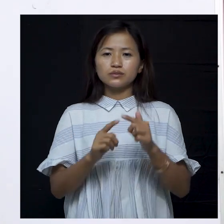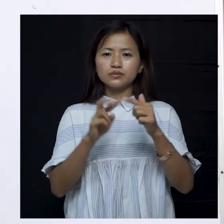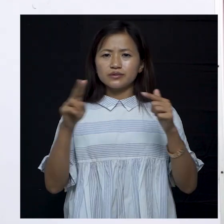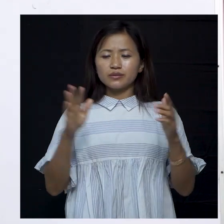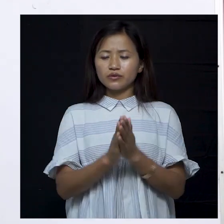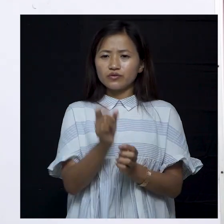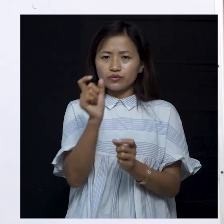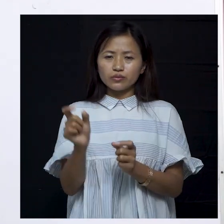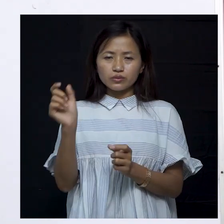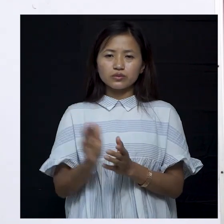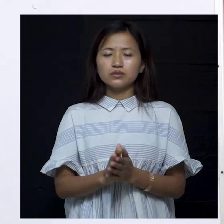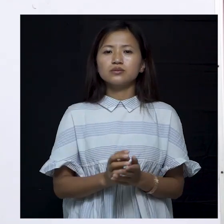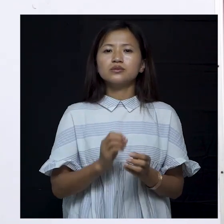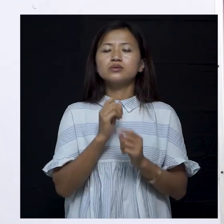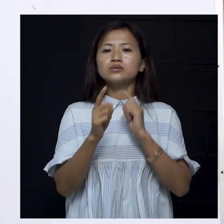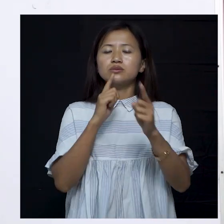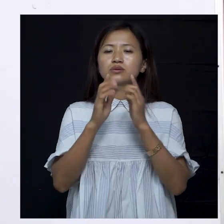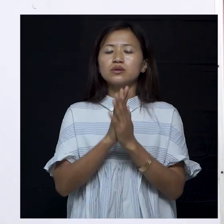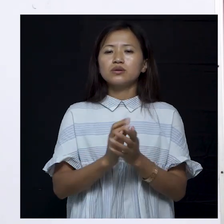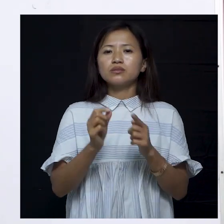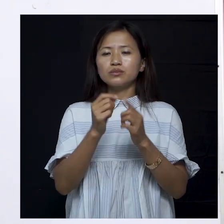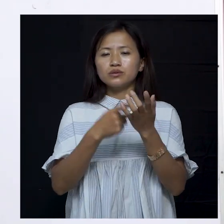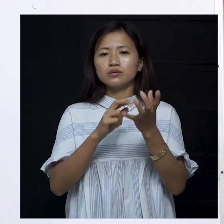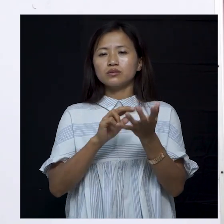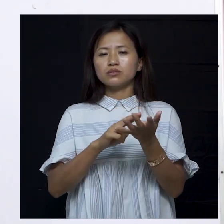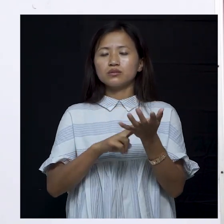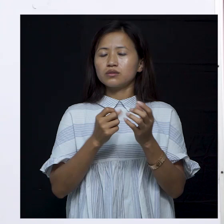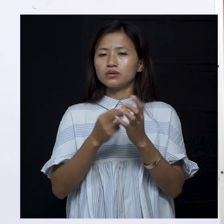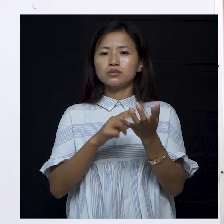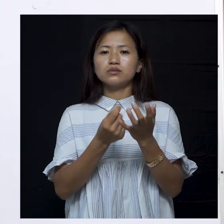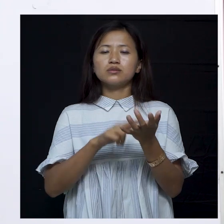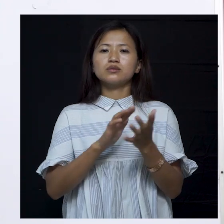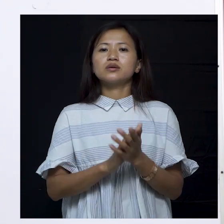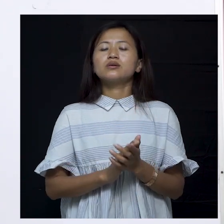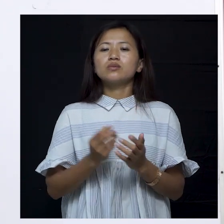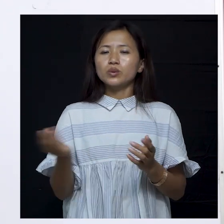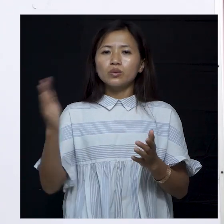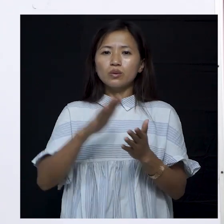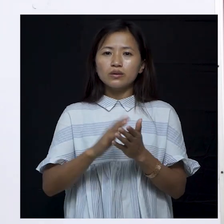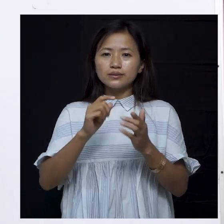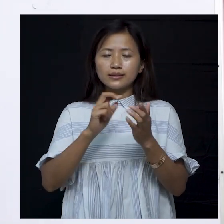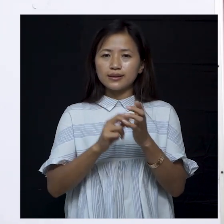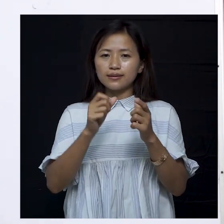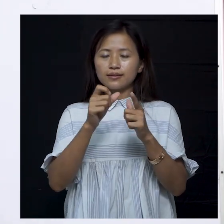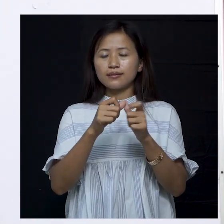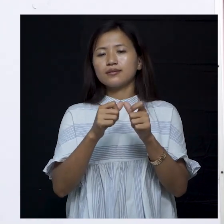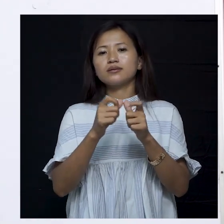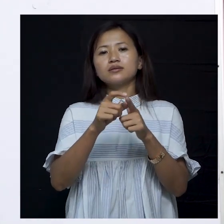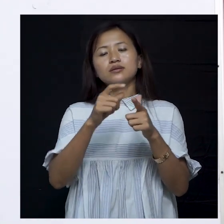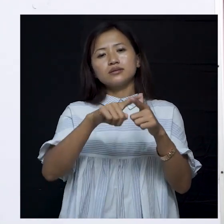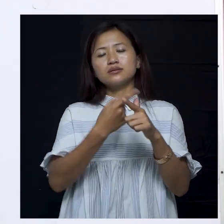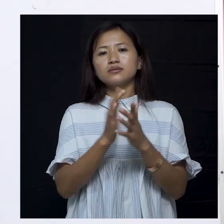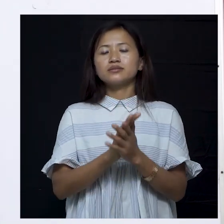which describes the noun or the pronoun are called as adjective clauses. Okay. Sometimes you will find